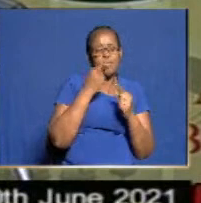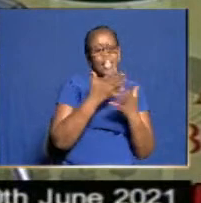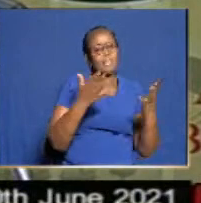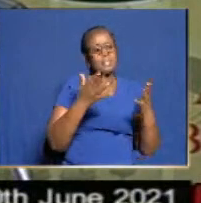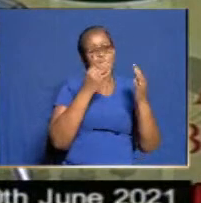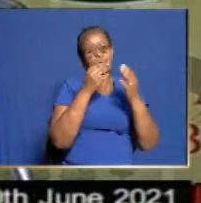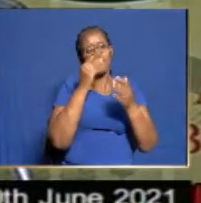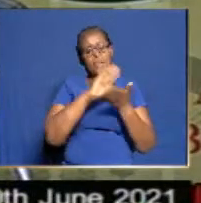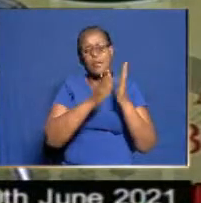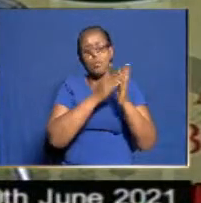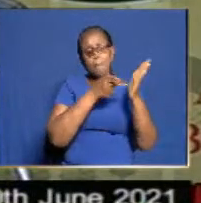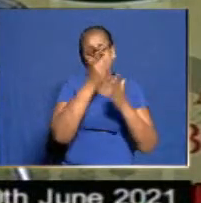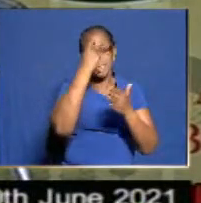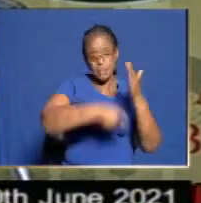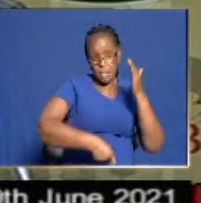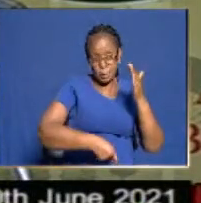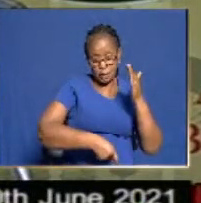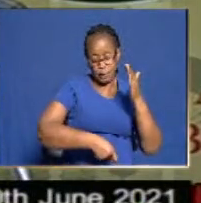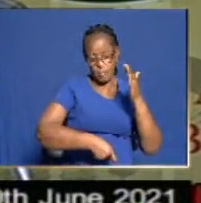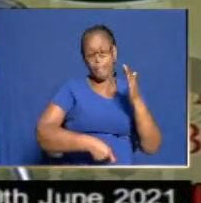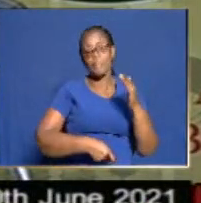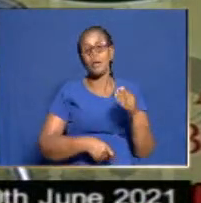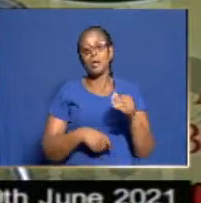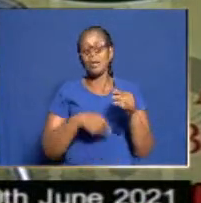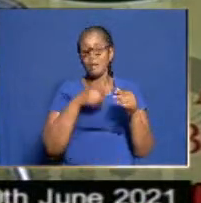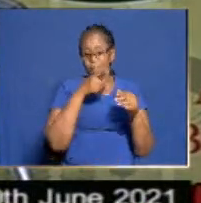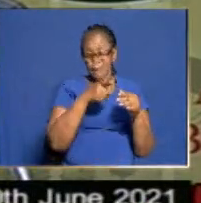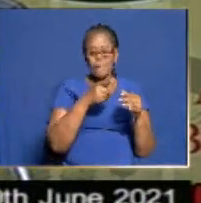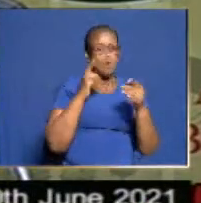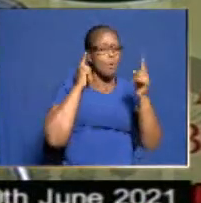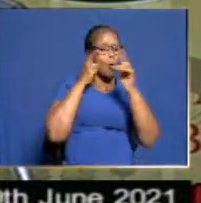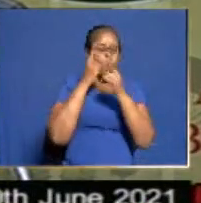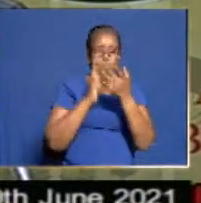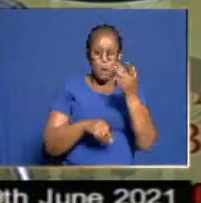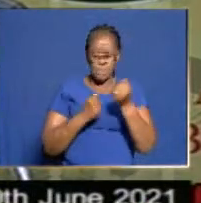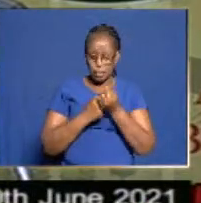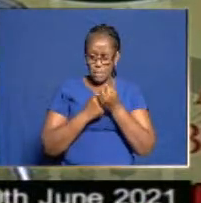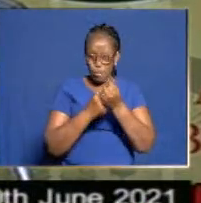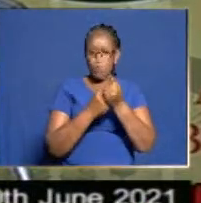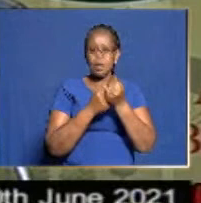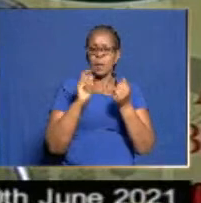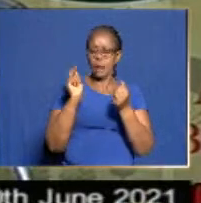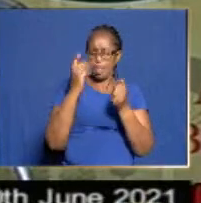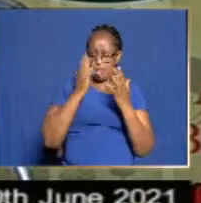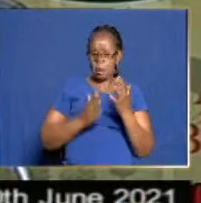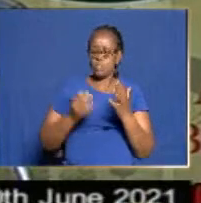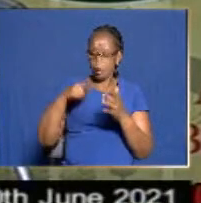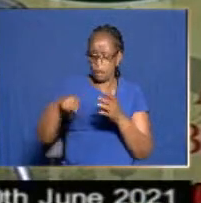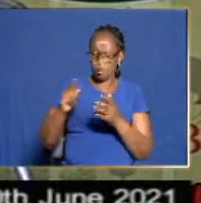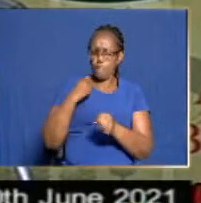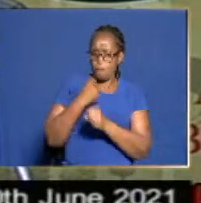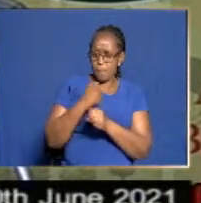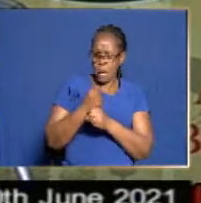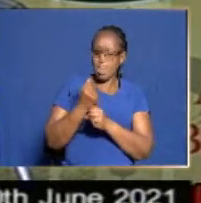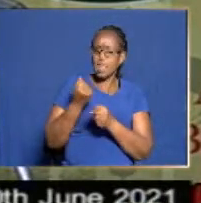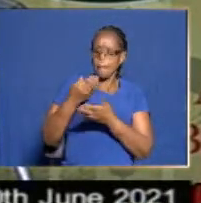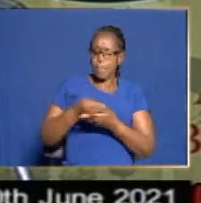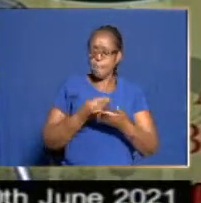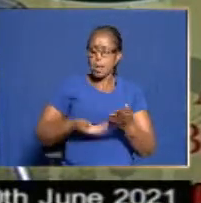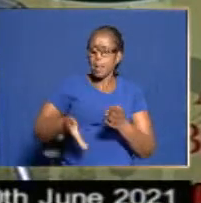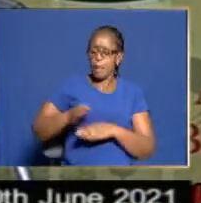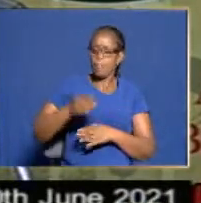under duty remission scheme. This was meant to support Kenya's capacity to manufacture these products locally and create